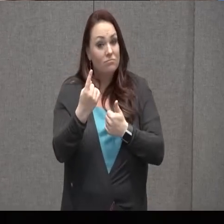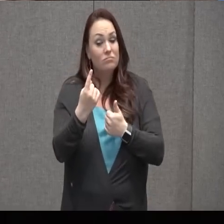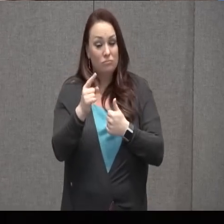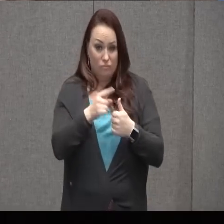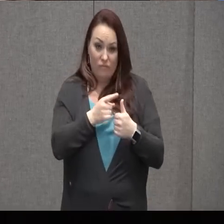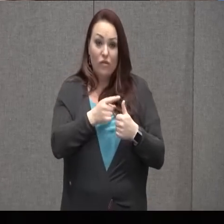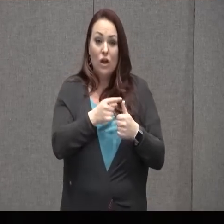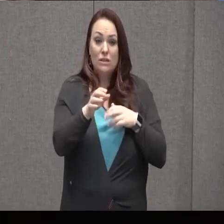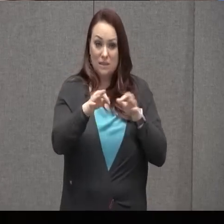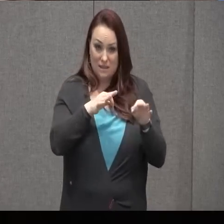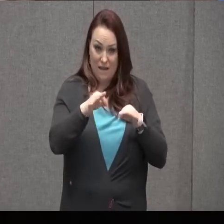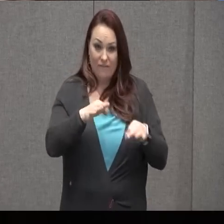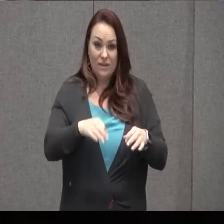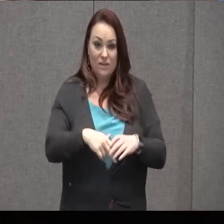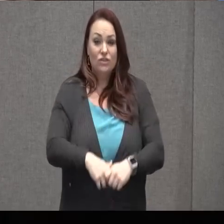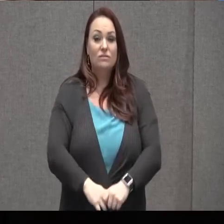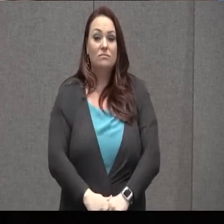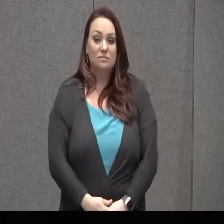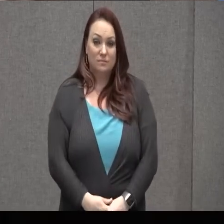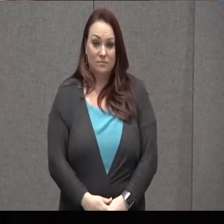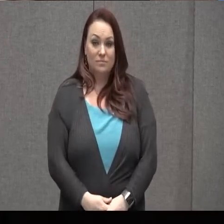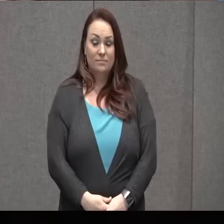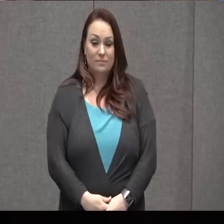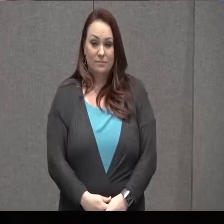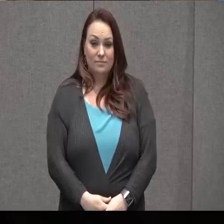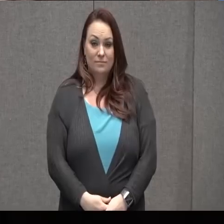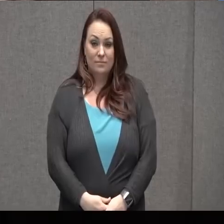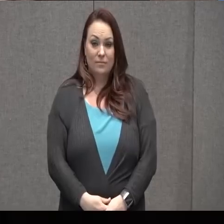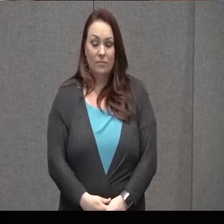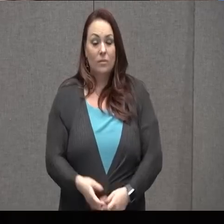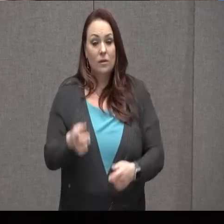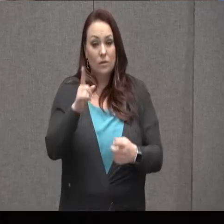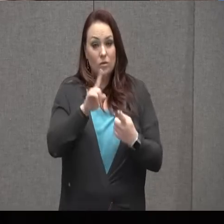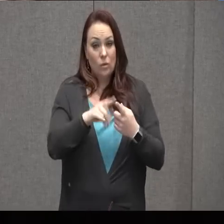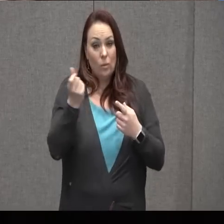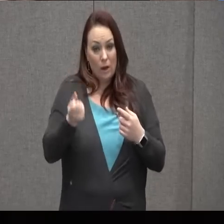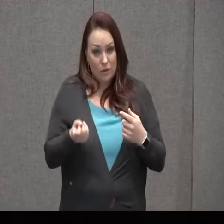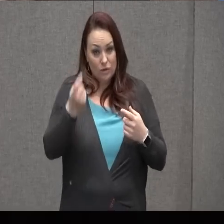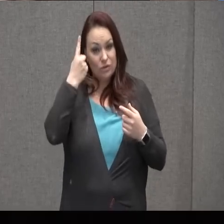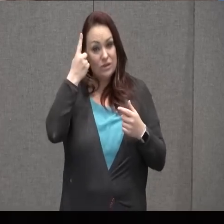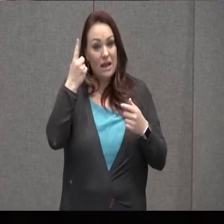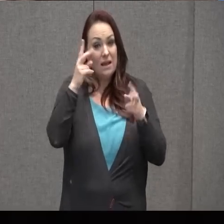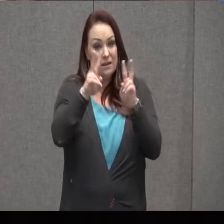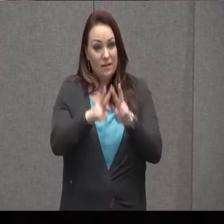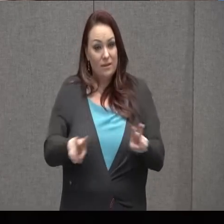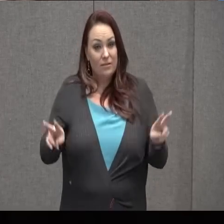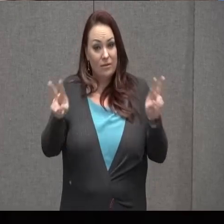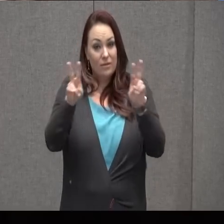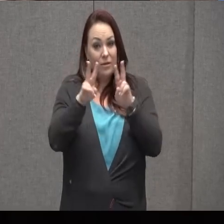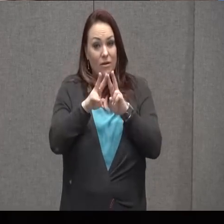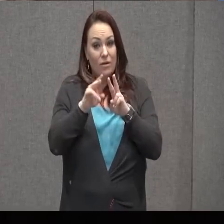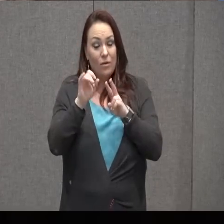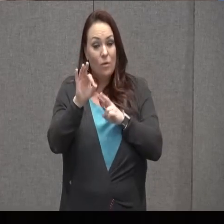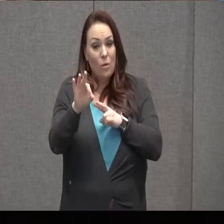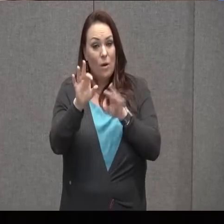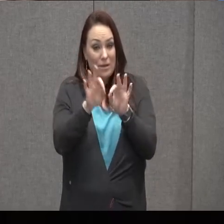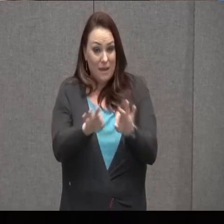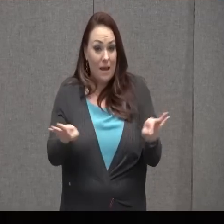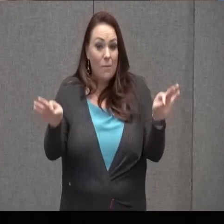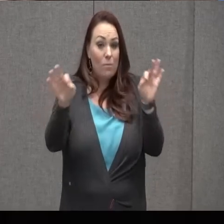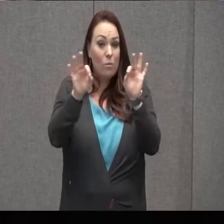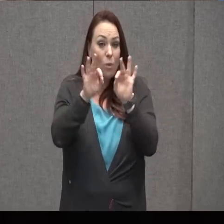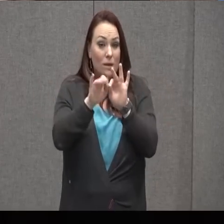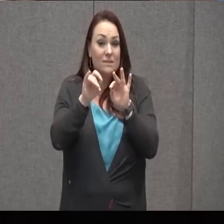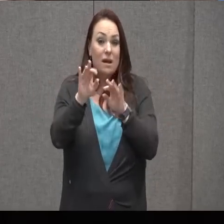first definition that we're gonna look at. To understand the value or importance